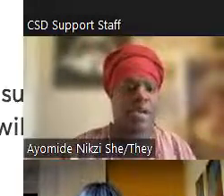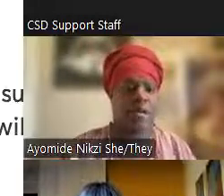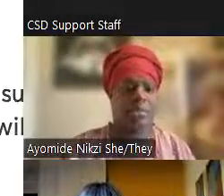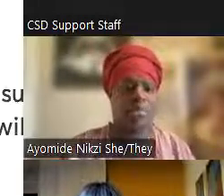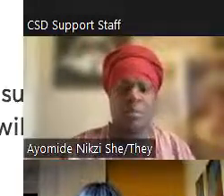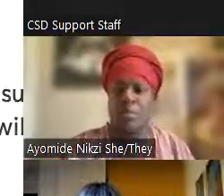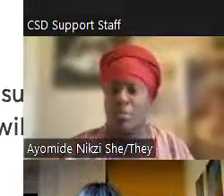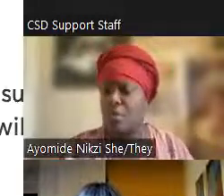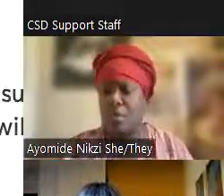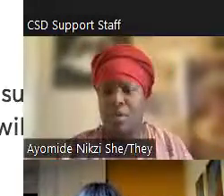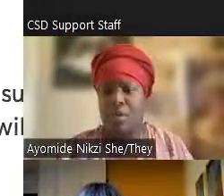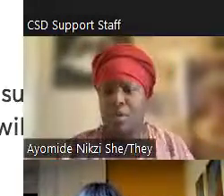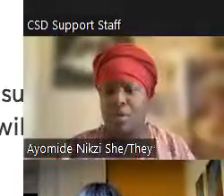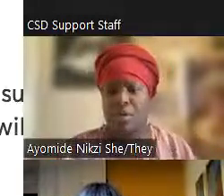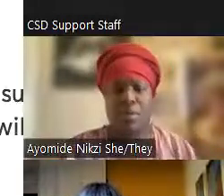Thank you.